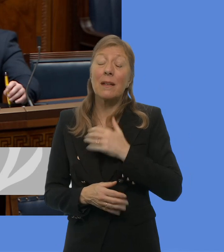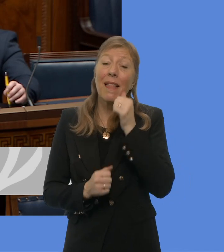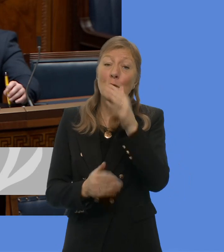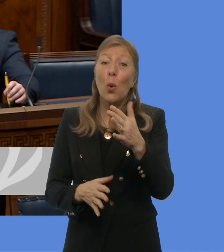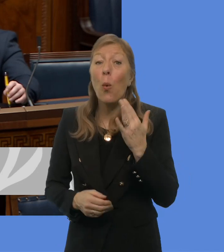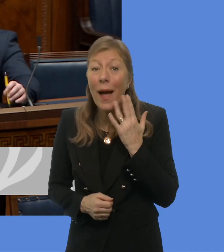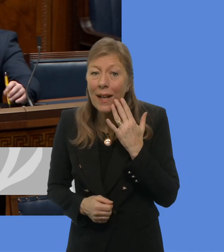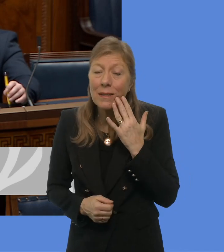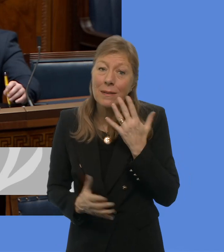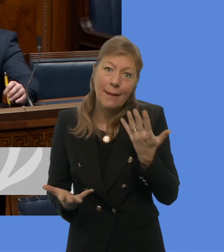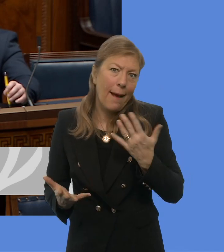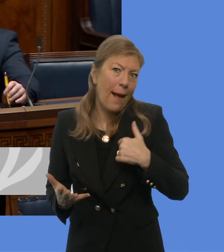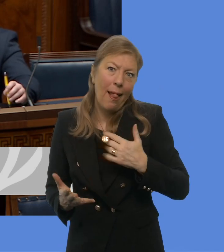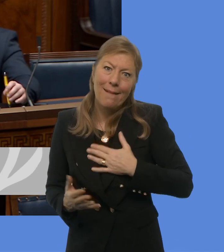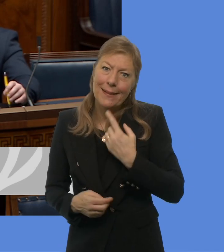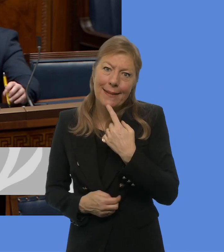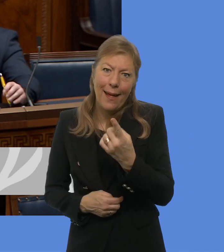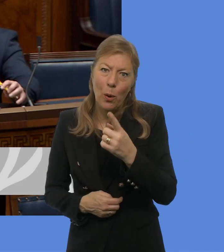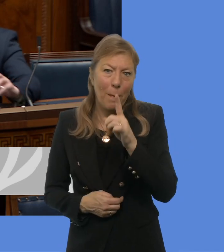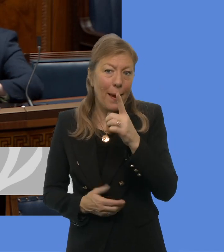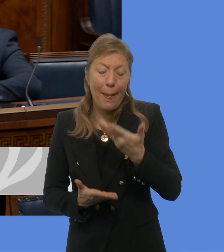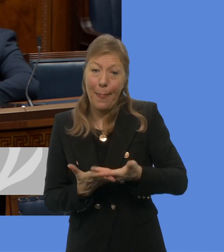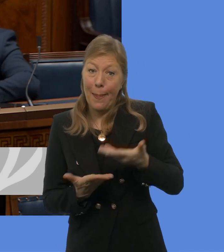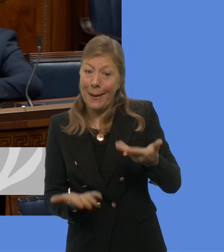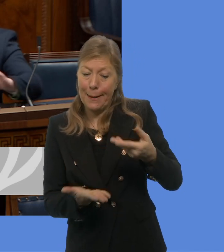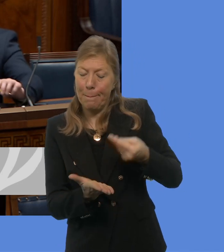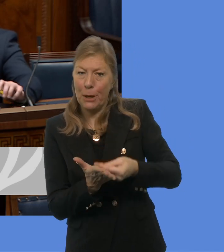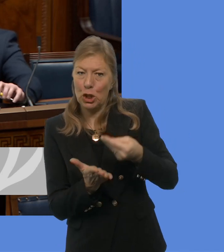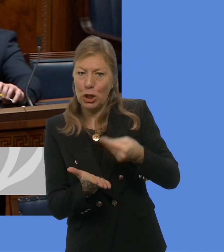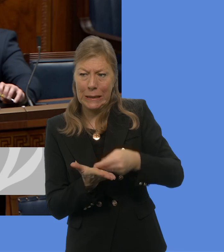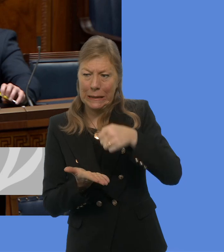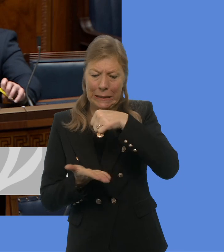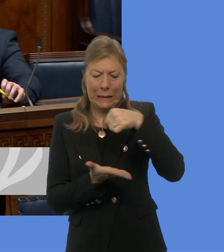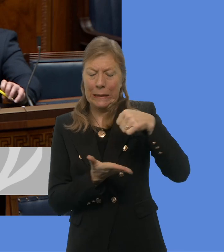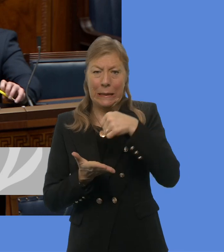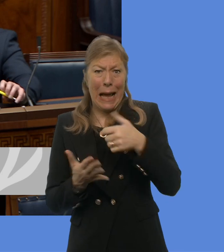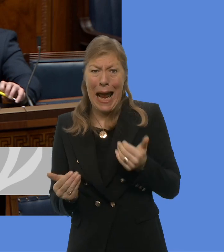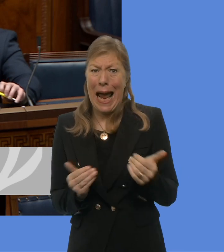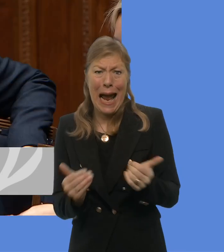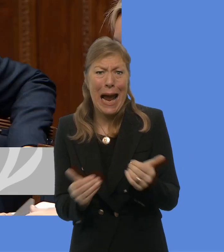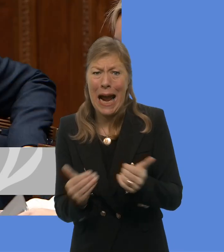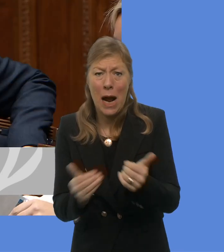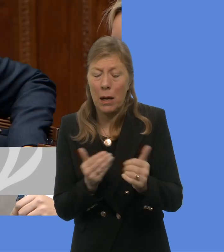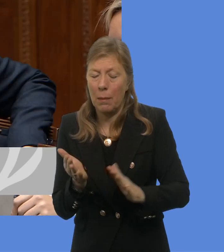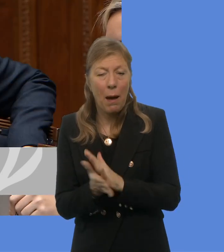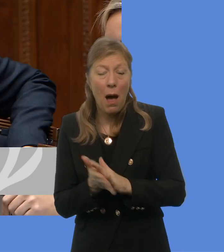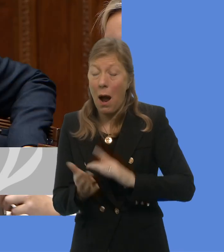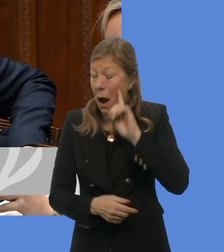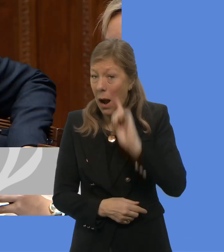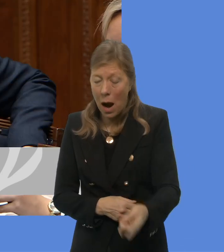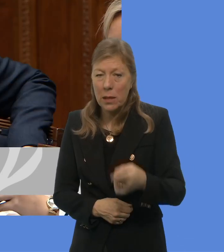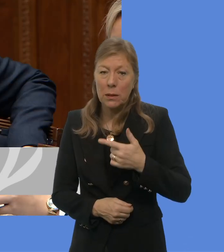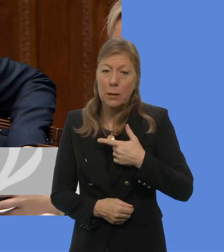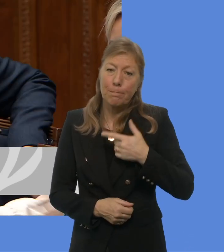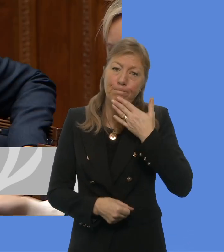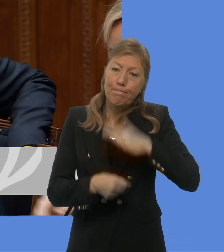would. But the fact is that the budget does not permit me to start detailing that sort of plan to the member,